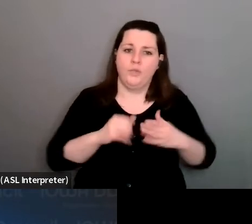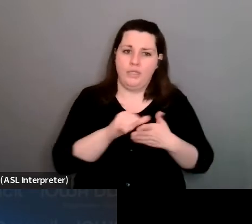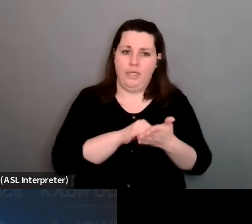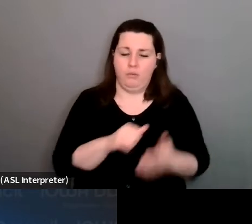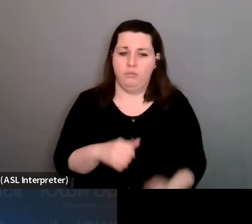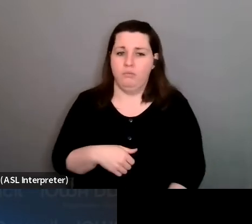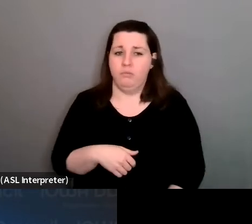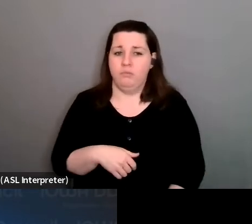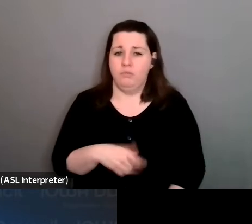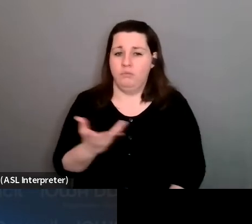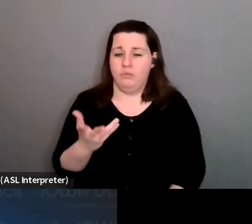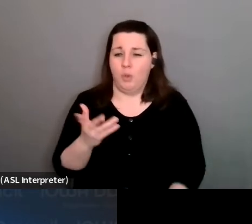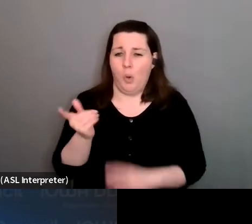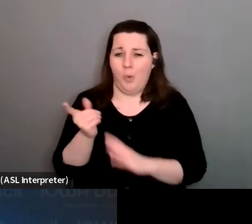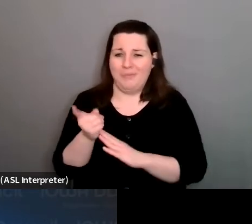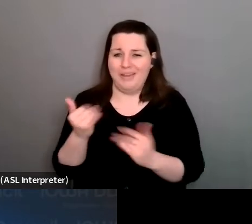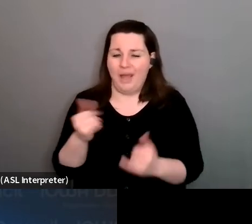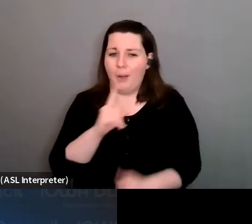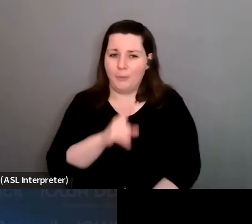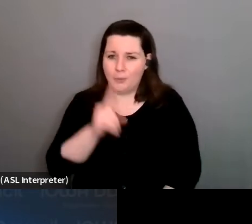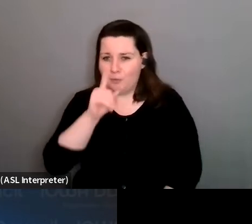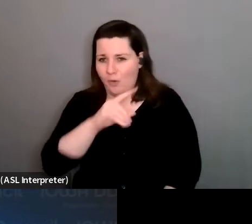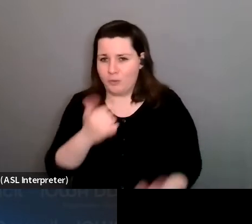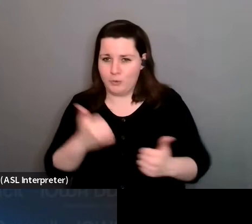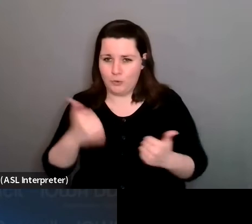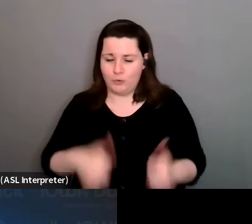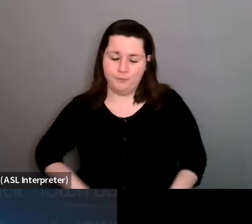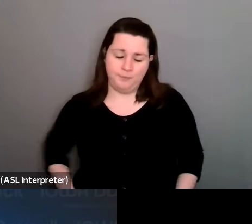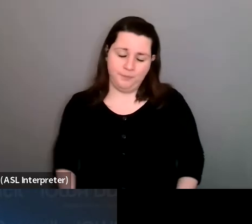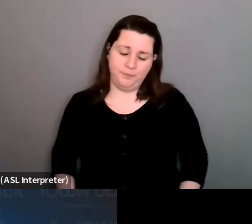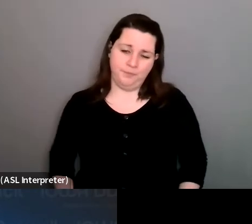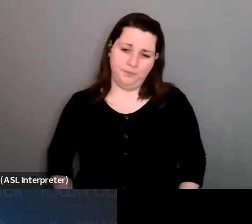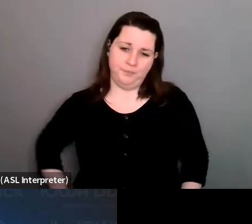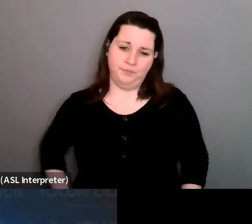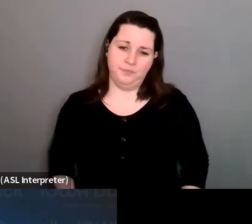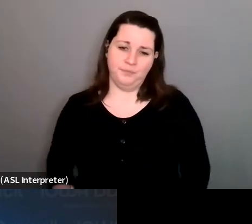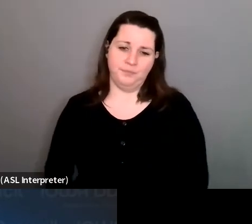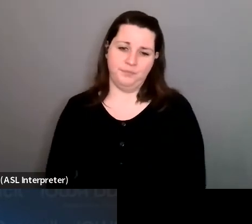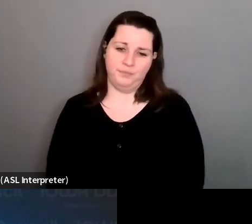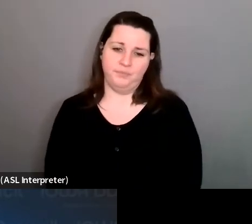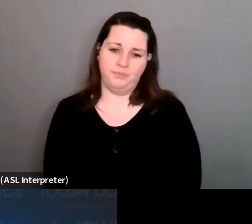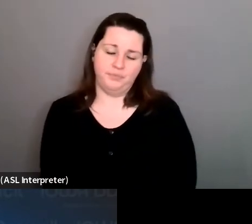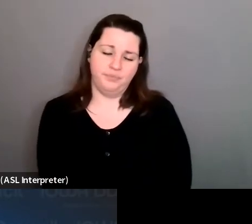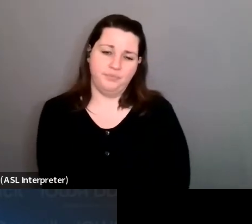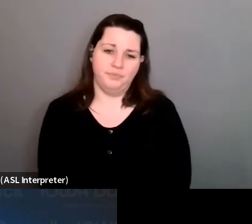So we'll give that just a minute. It looks like we got a lot of people answering that question.